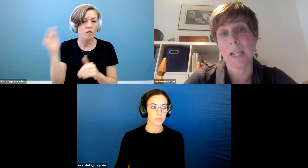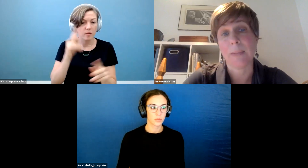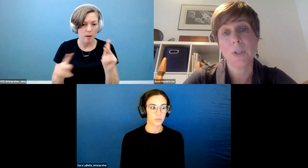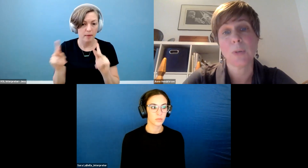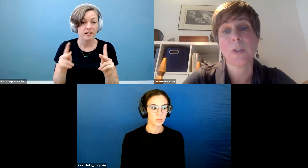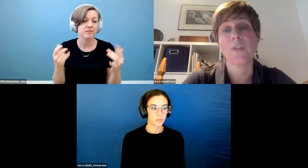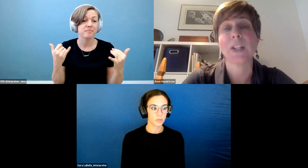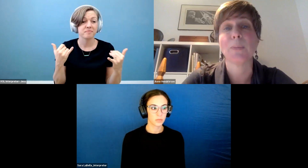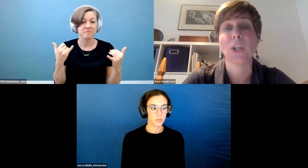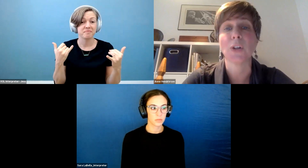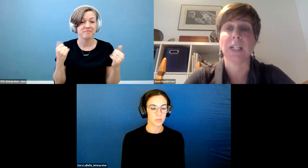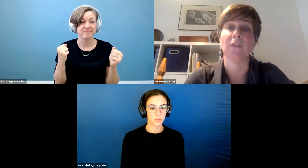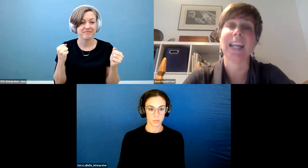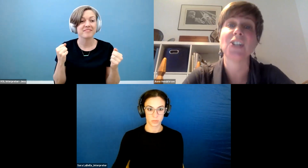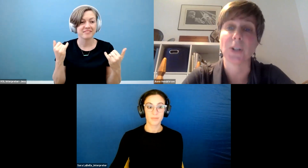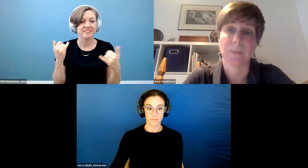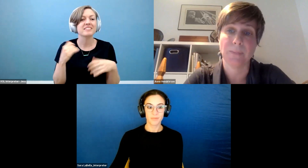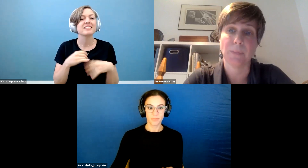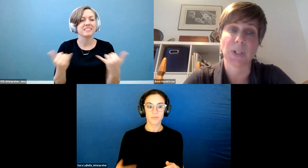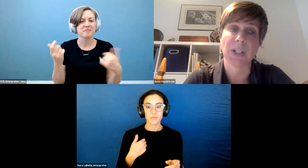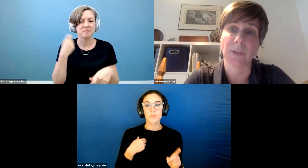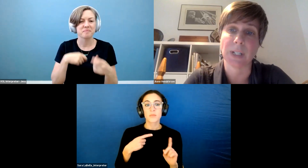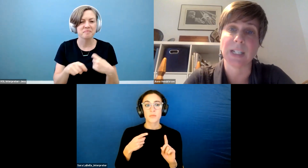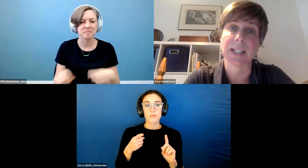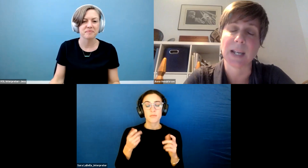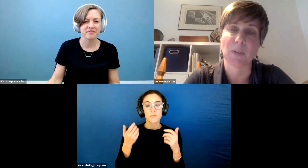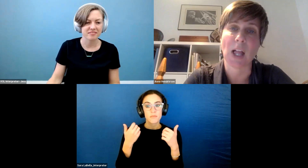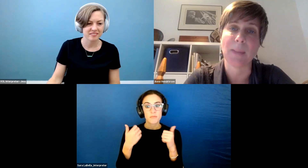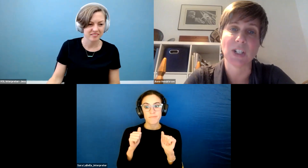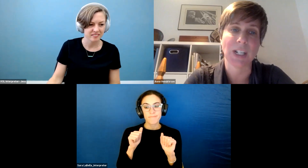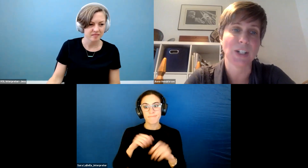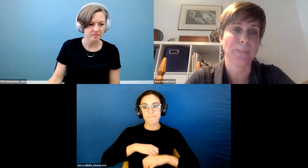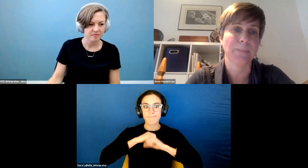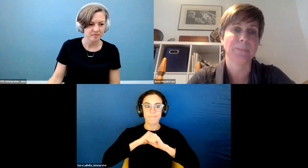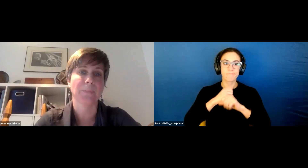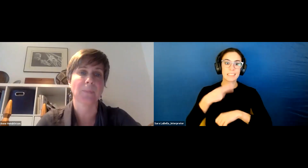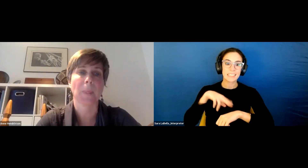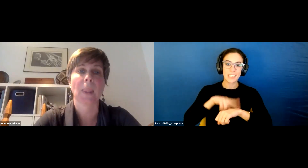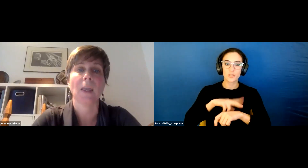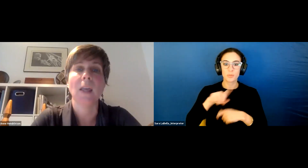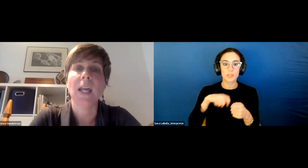also claim to defend the purity of nature, particularly in this time of climate change.